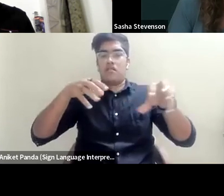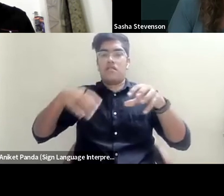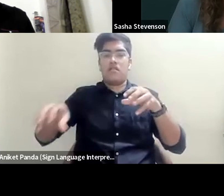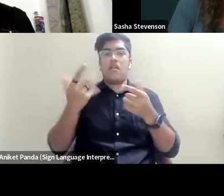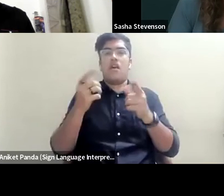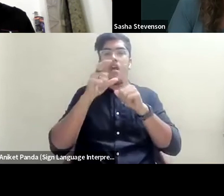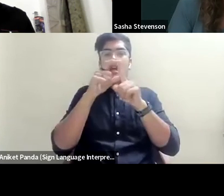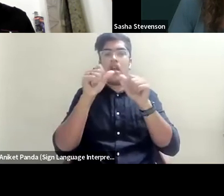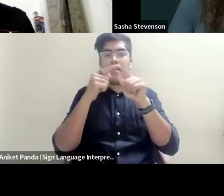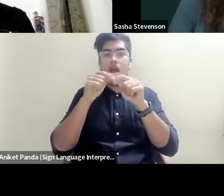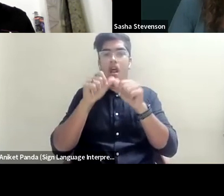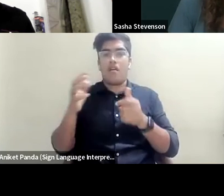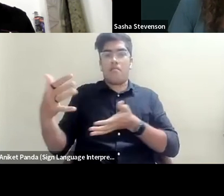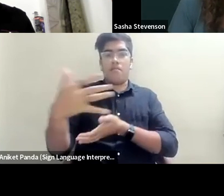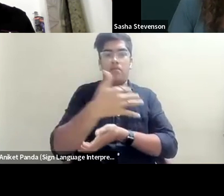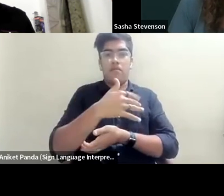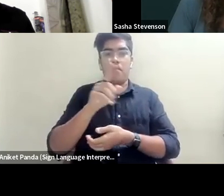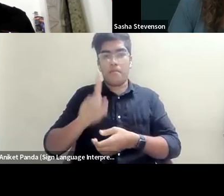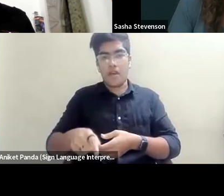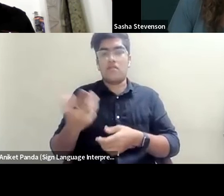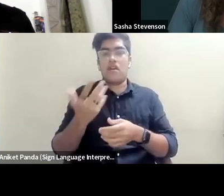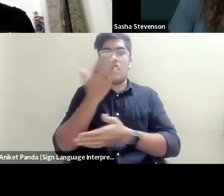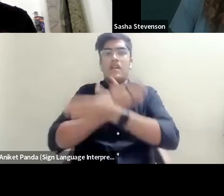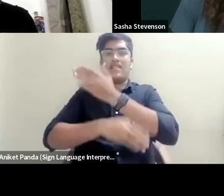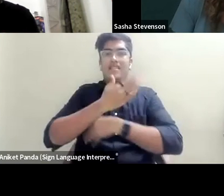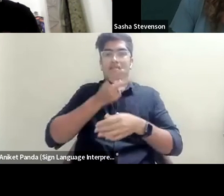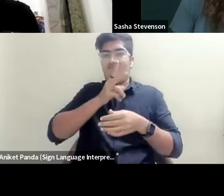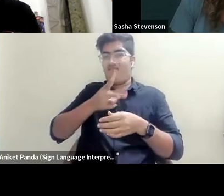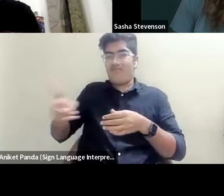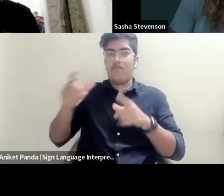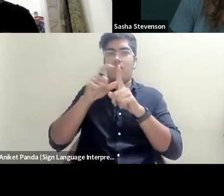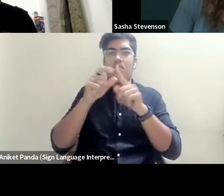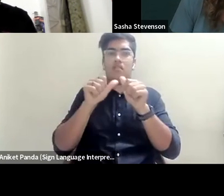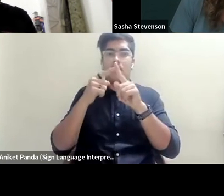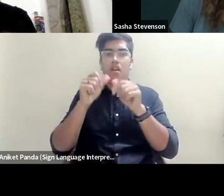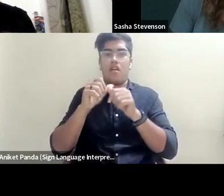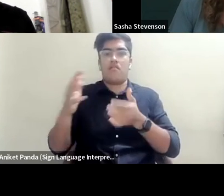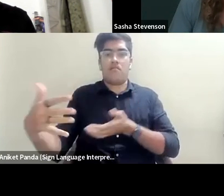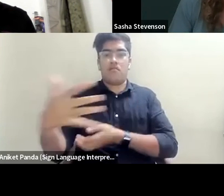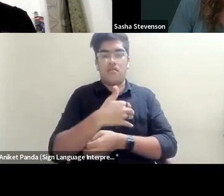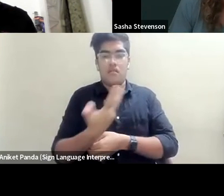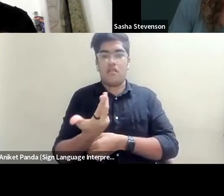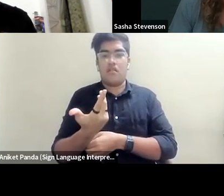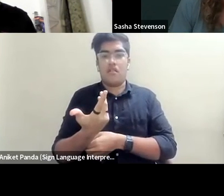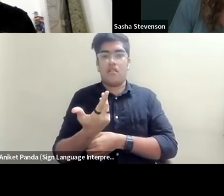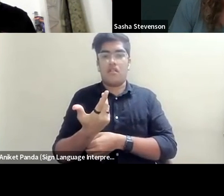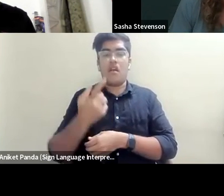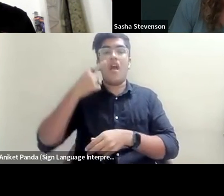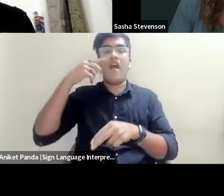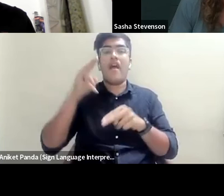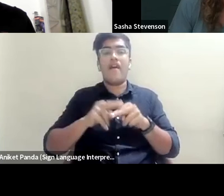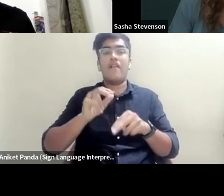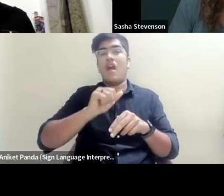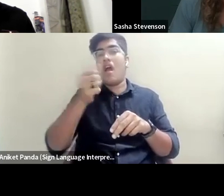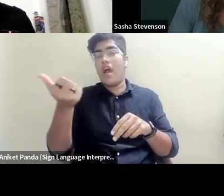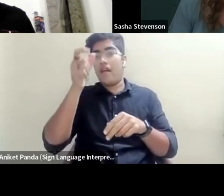is disability desegregated. Sometimes you need a very general data. For example, for voting, you may not require segregated